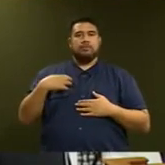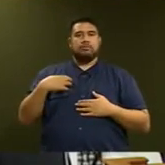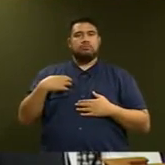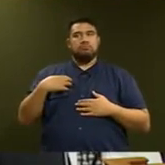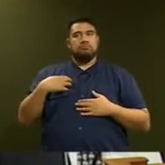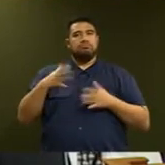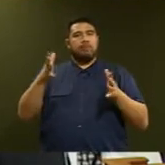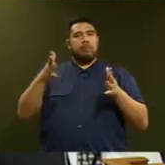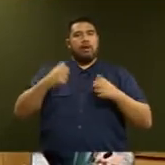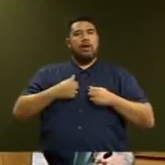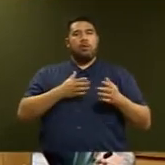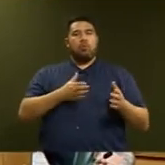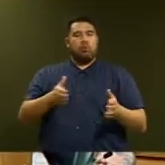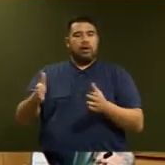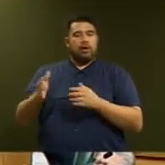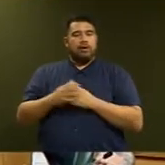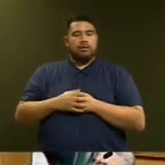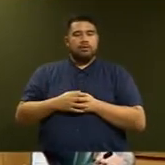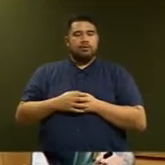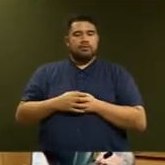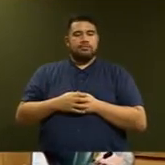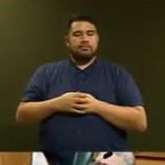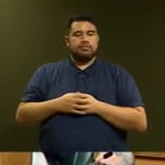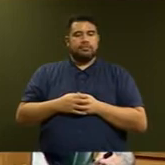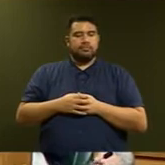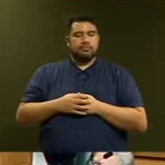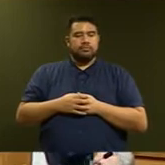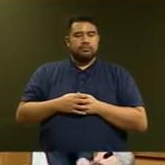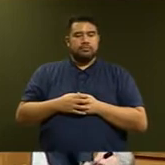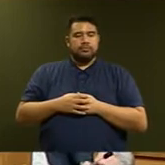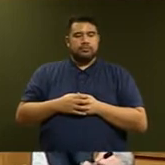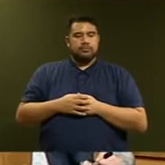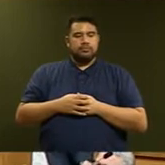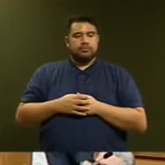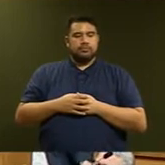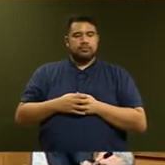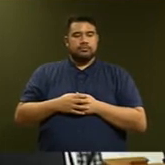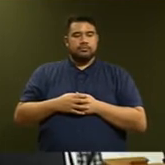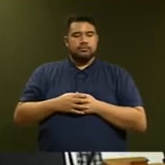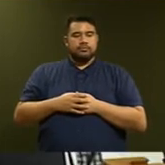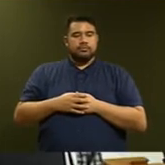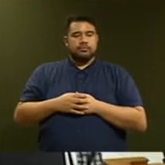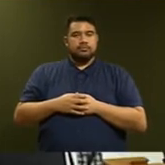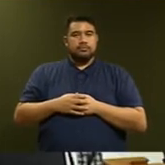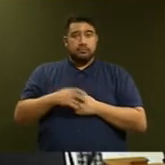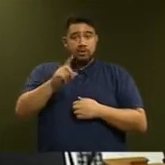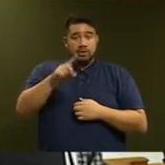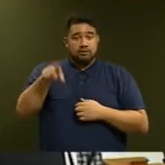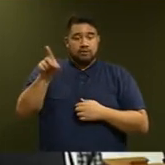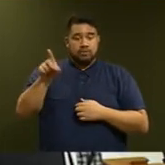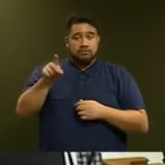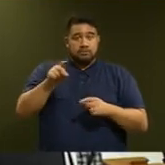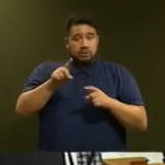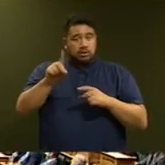right. That's right. Order. Order. That's right. And that's order.